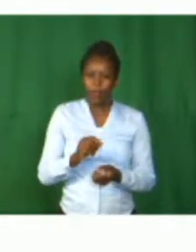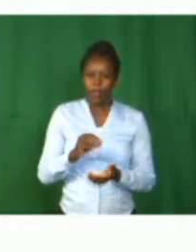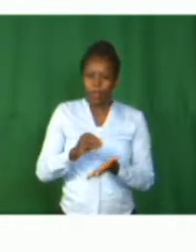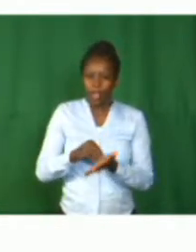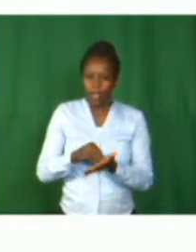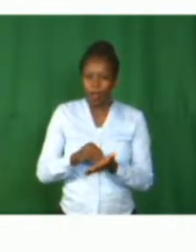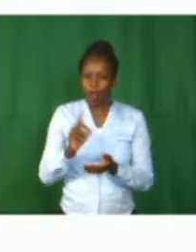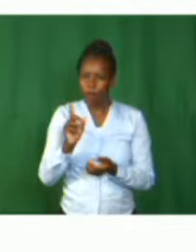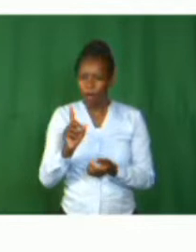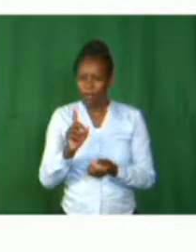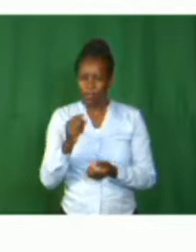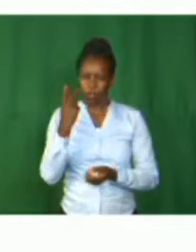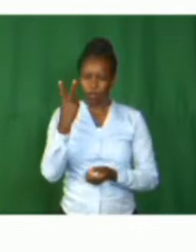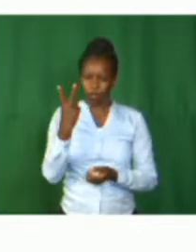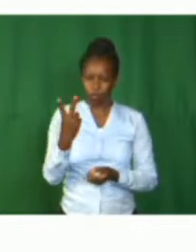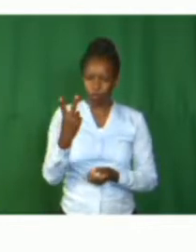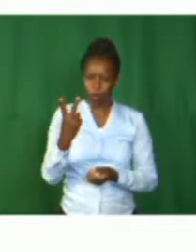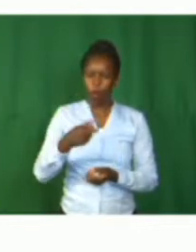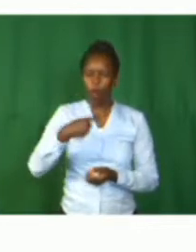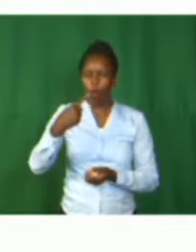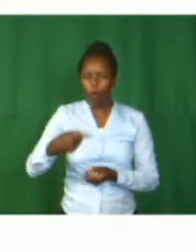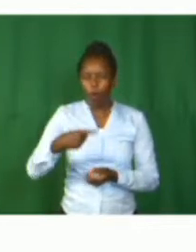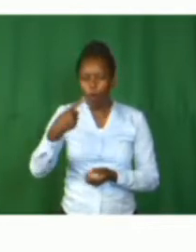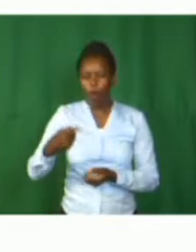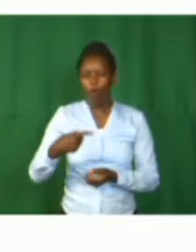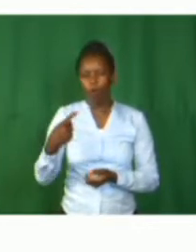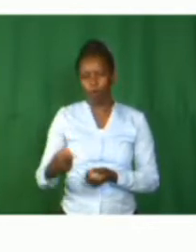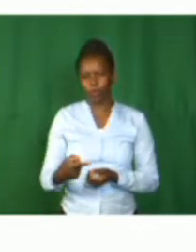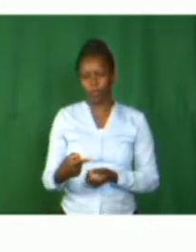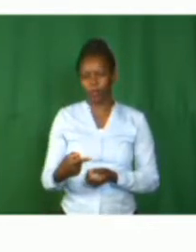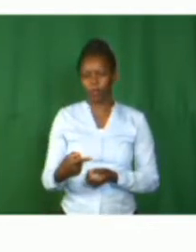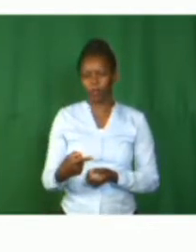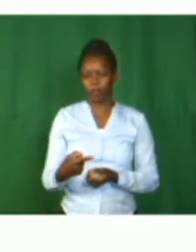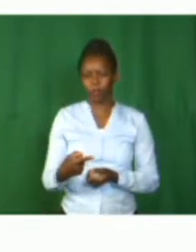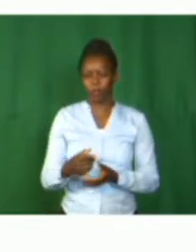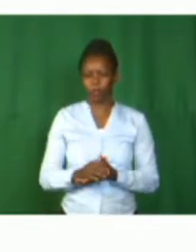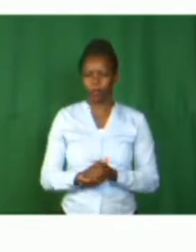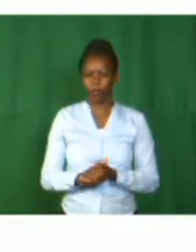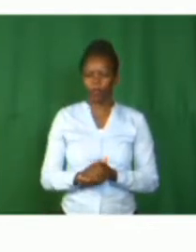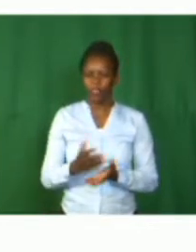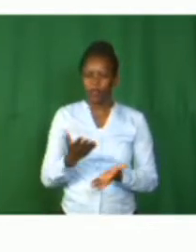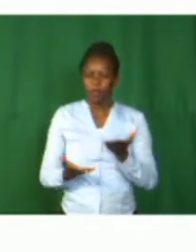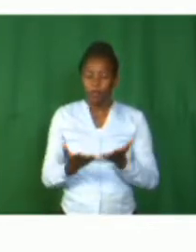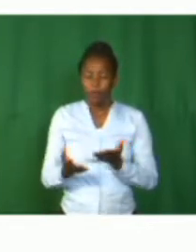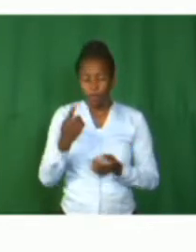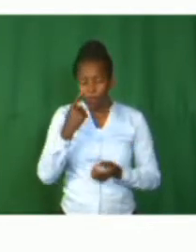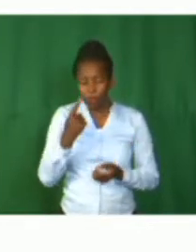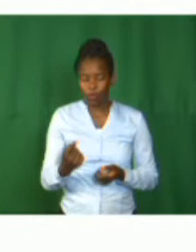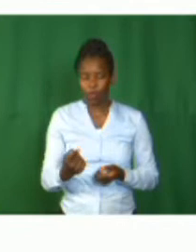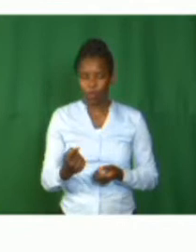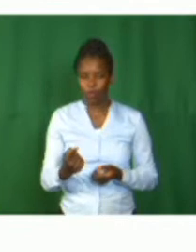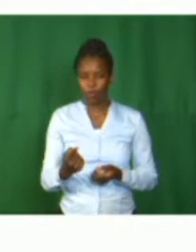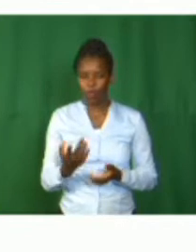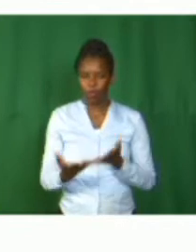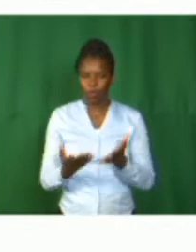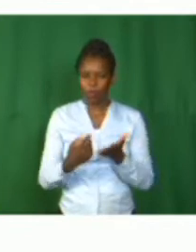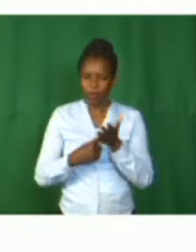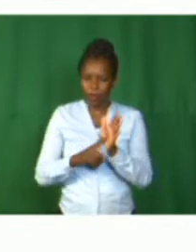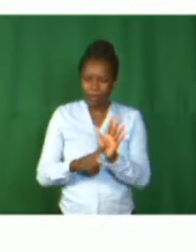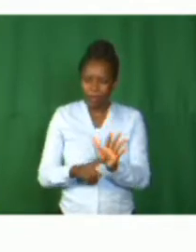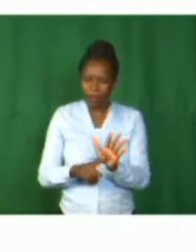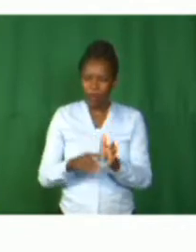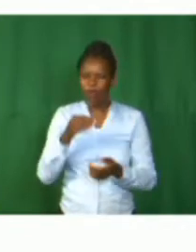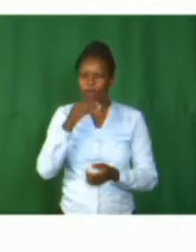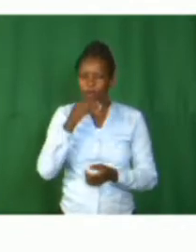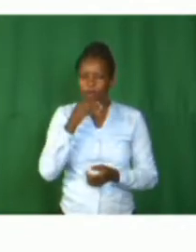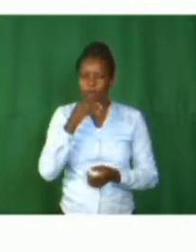should be 2 all the time. Now, maybe to demonstrate or maybe to give you a clear picture of what we